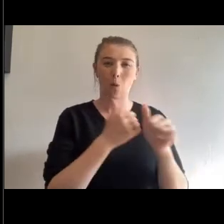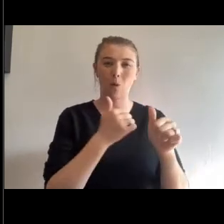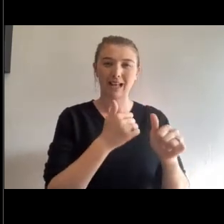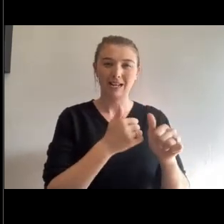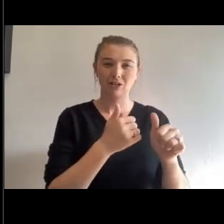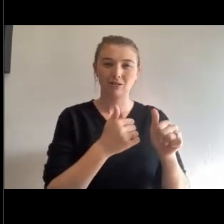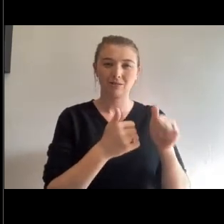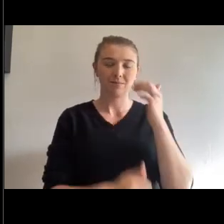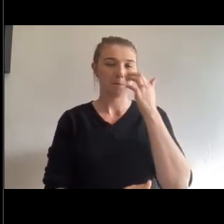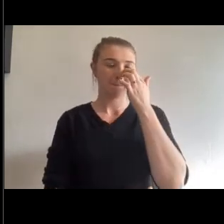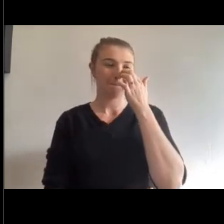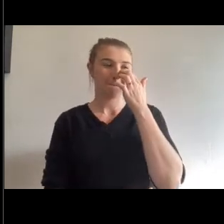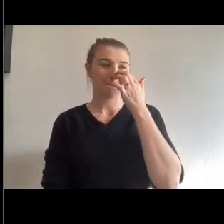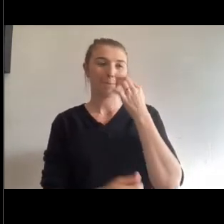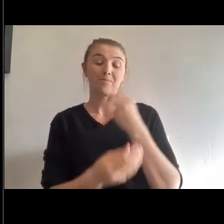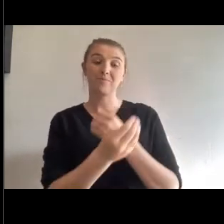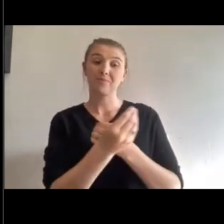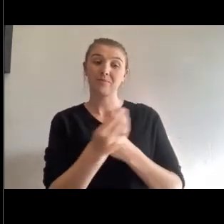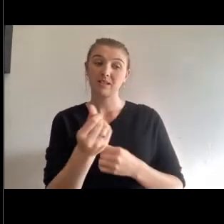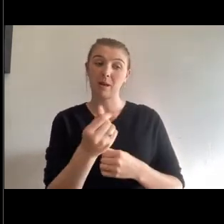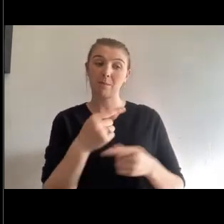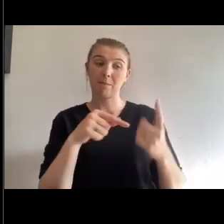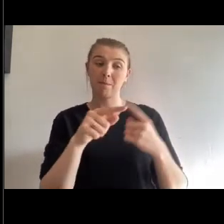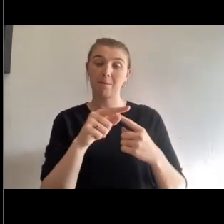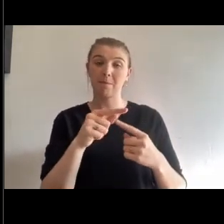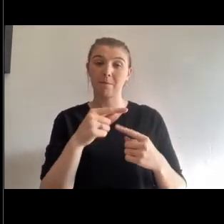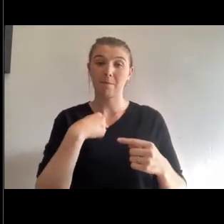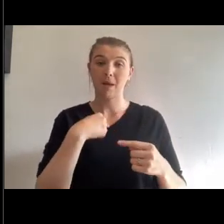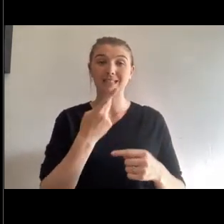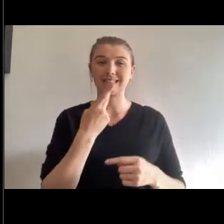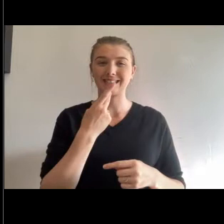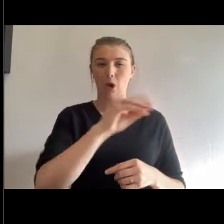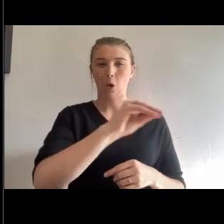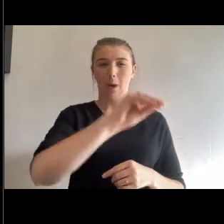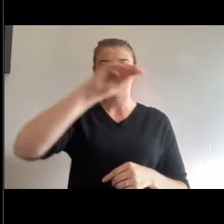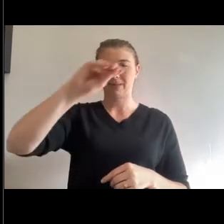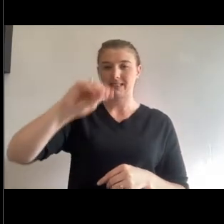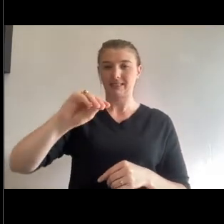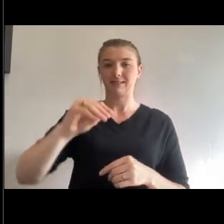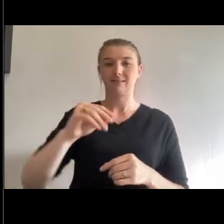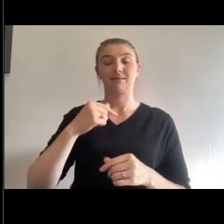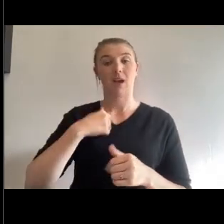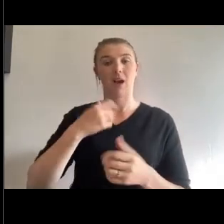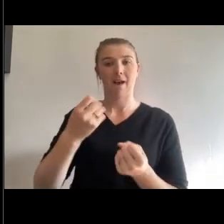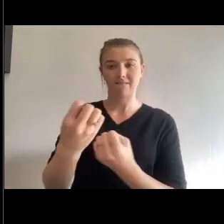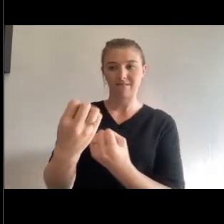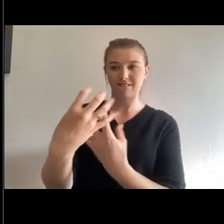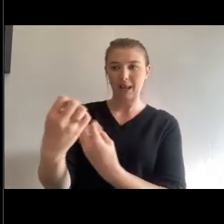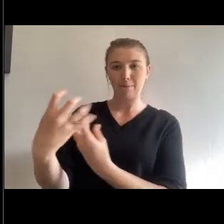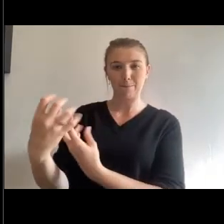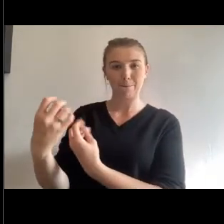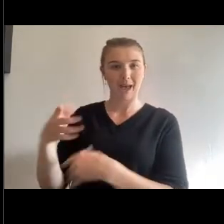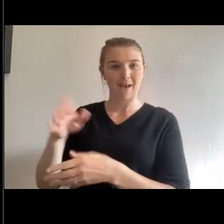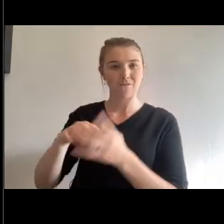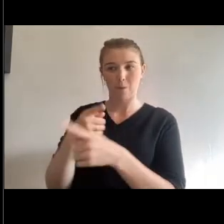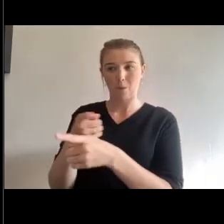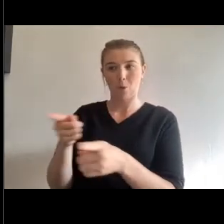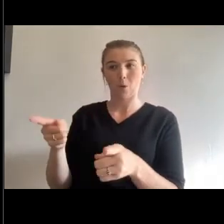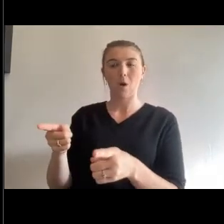feedback from the people that I was doing secondments with, and that feedback went into my